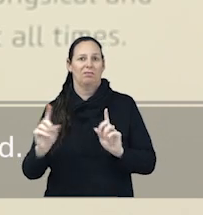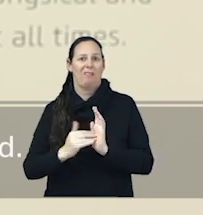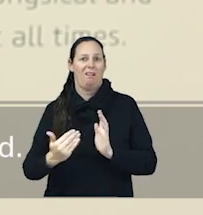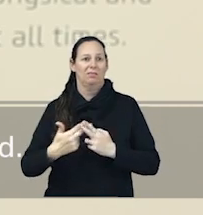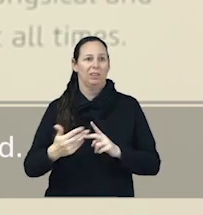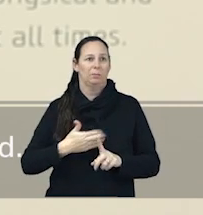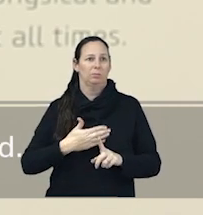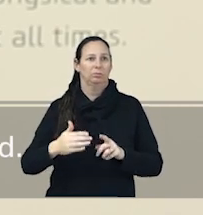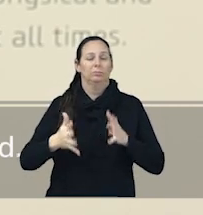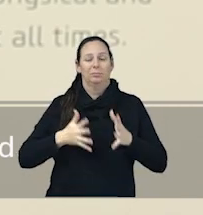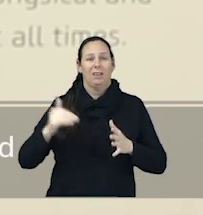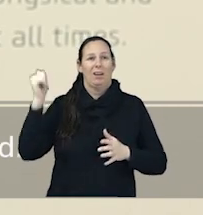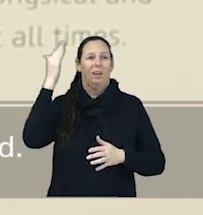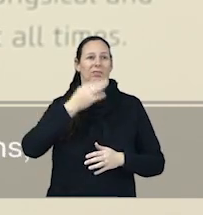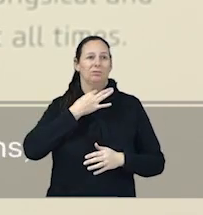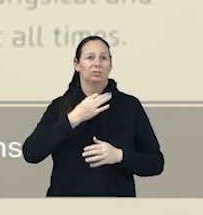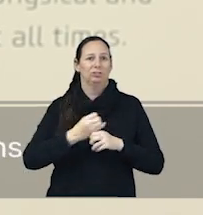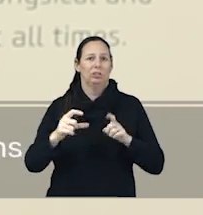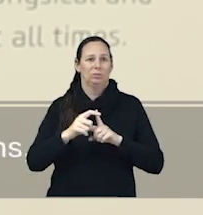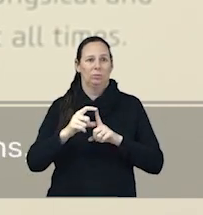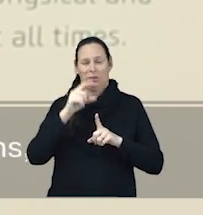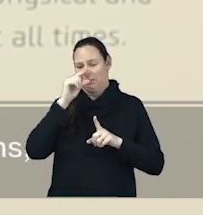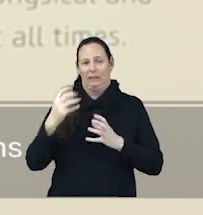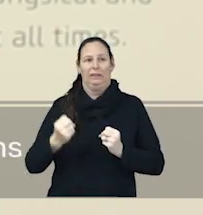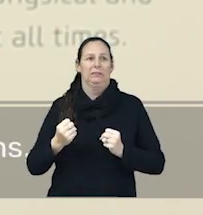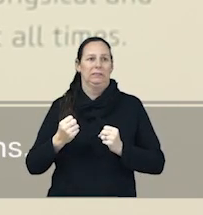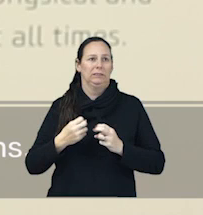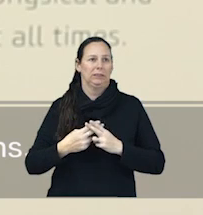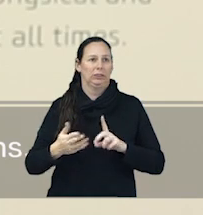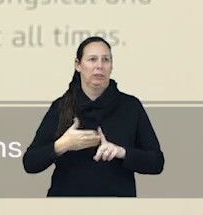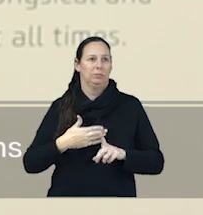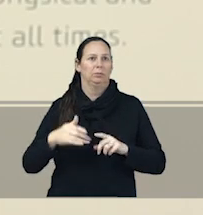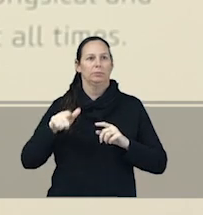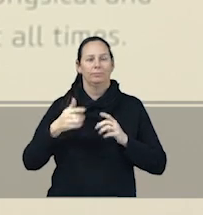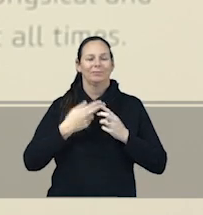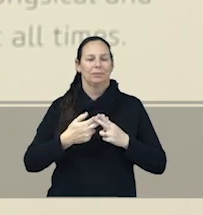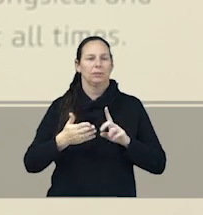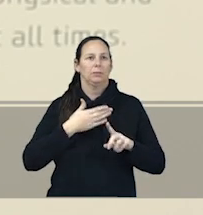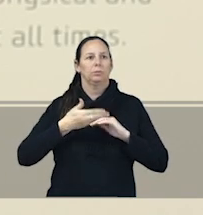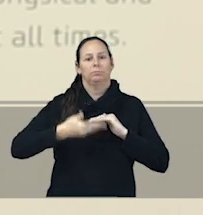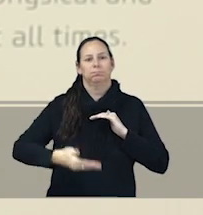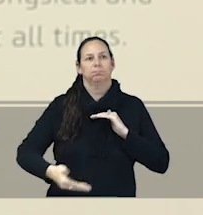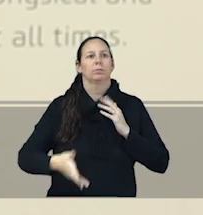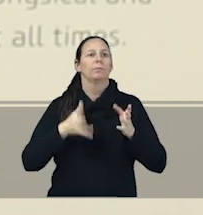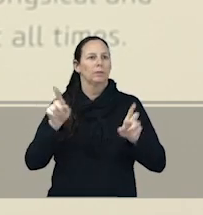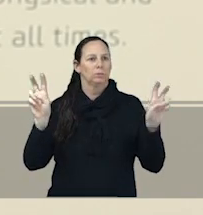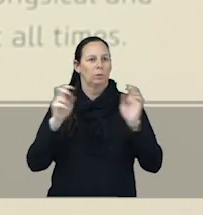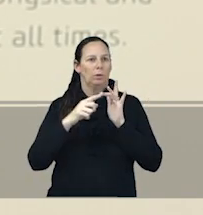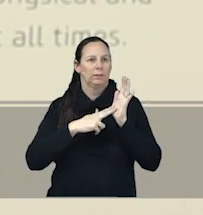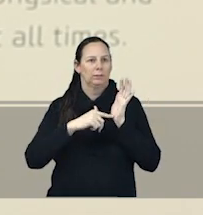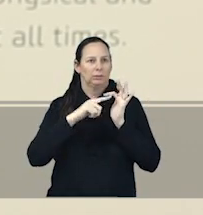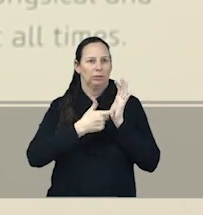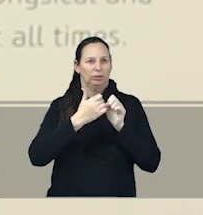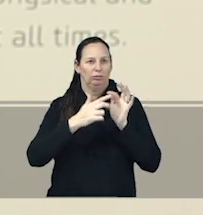there's a chance of the granddaughter being sexually abused. So where sexual abuse carries on down through the generations that's what we call intergenerational abuse. And